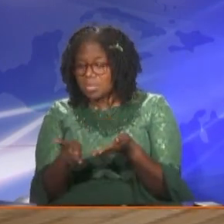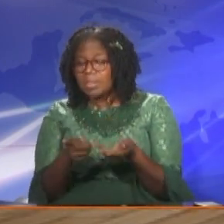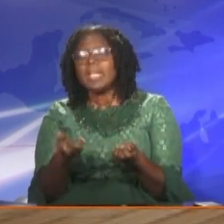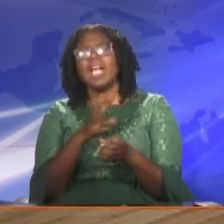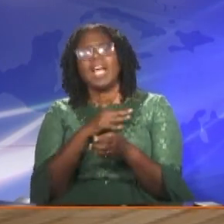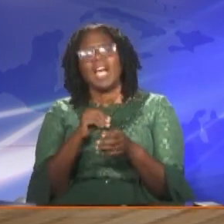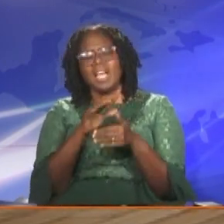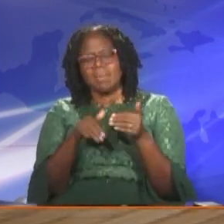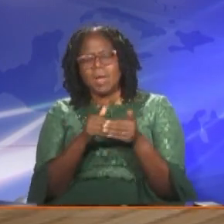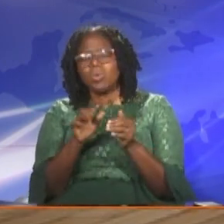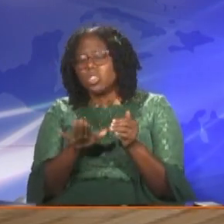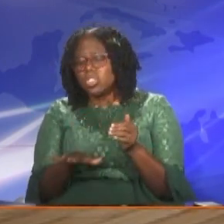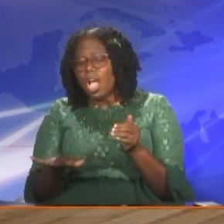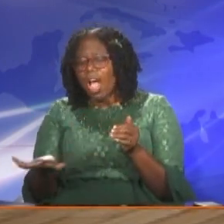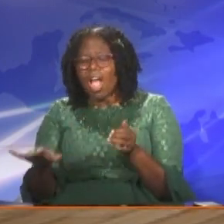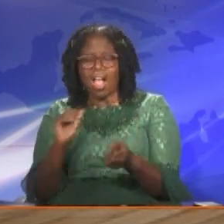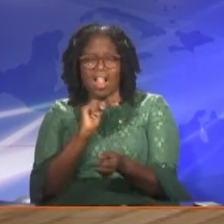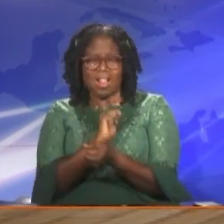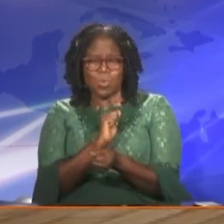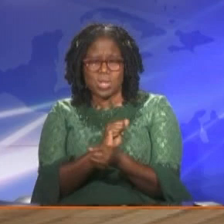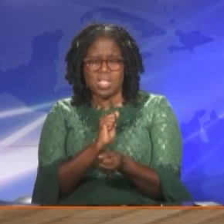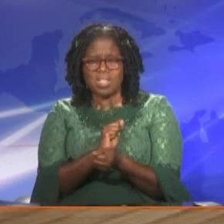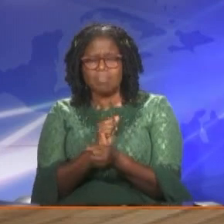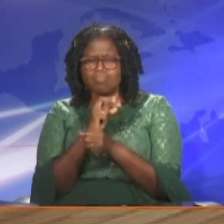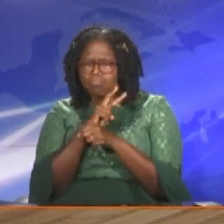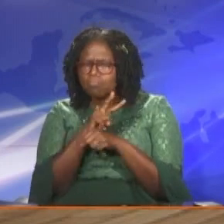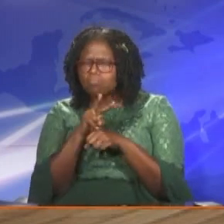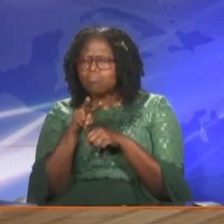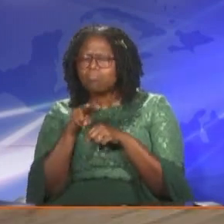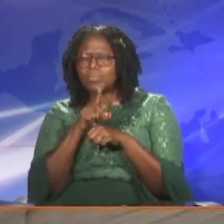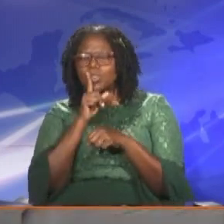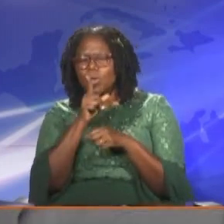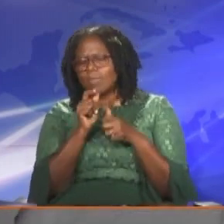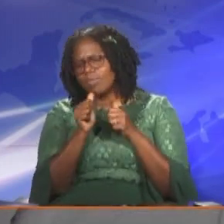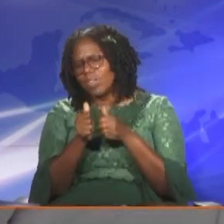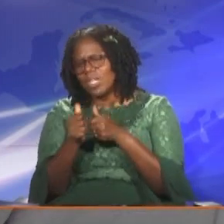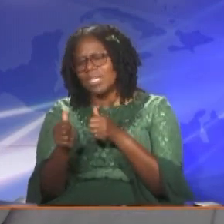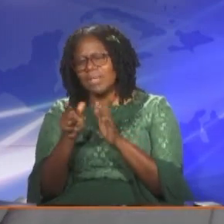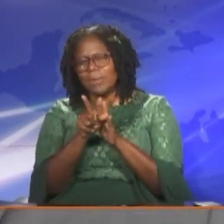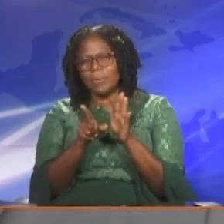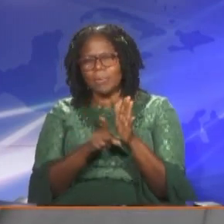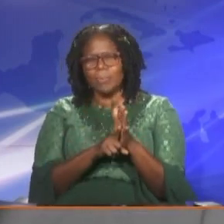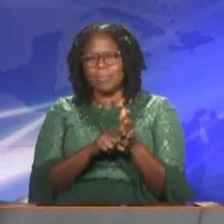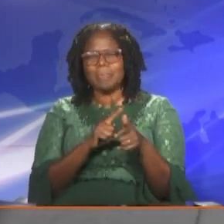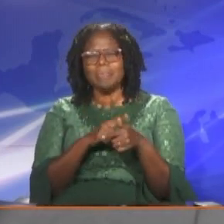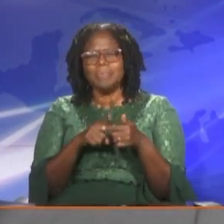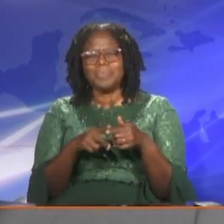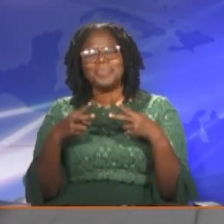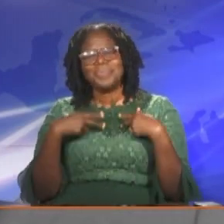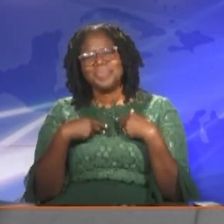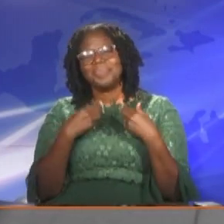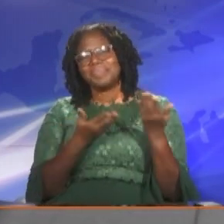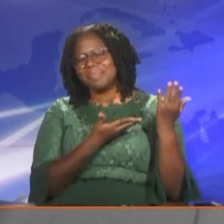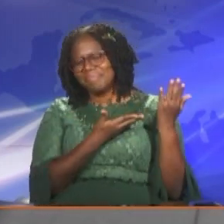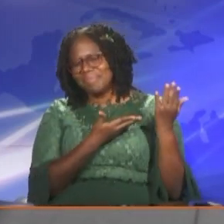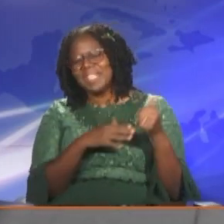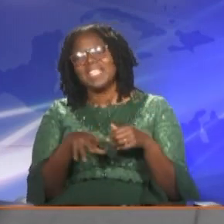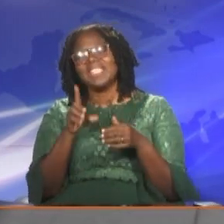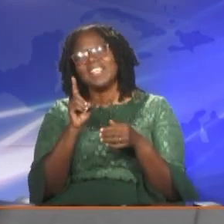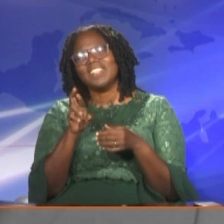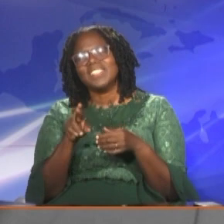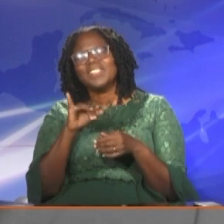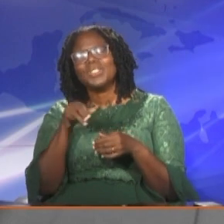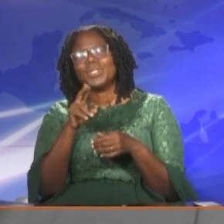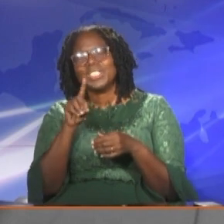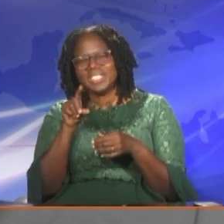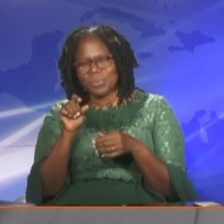panel is Dr. Judy Taklal Singh, who is the Training Officer at the National Family Services Division in the Ministry of Social Development and Family